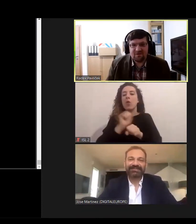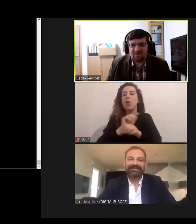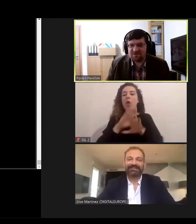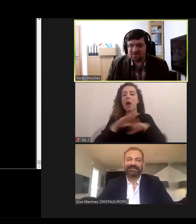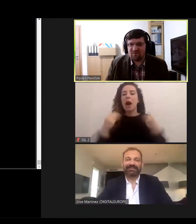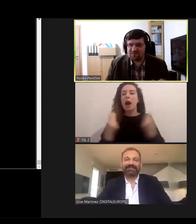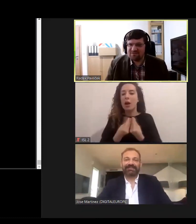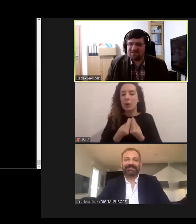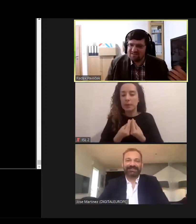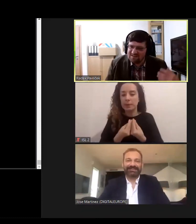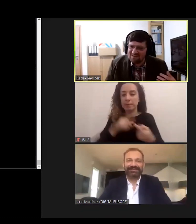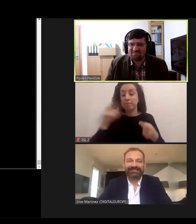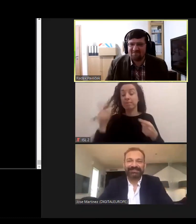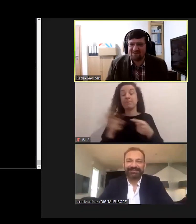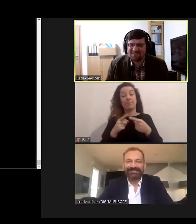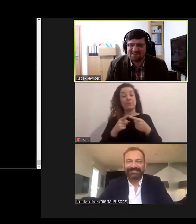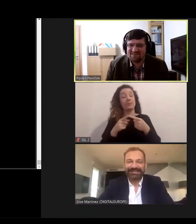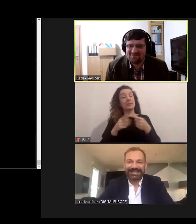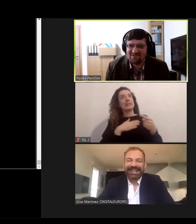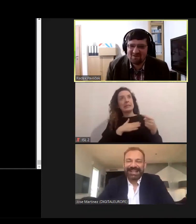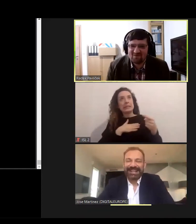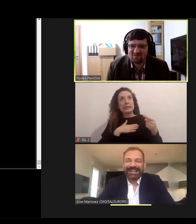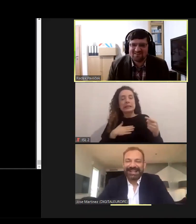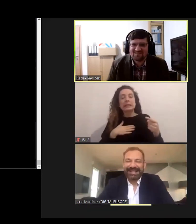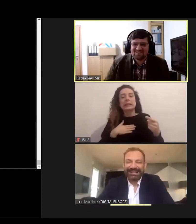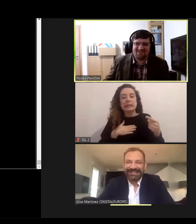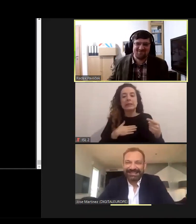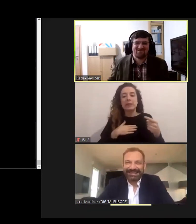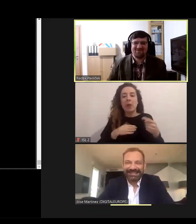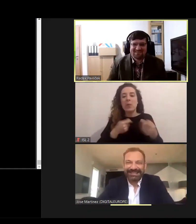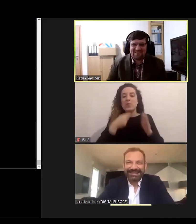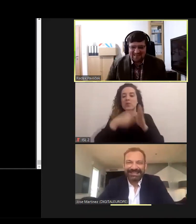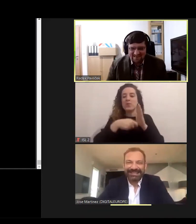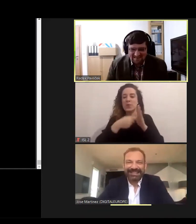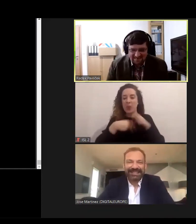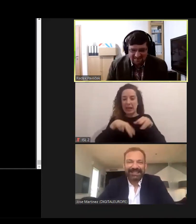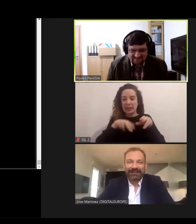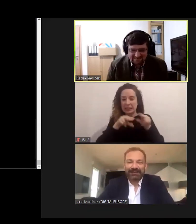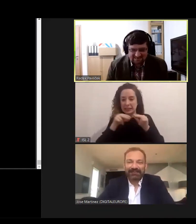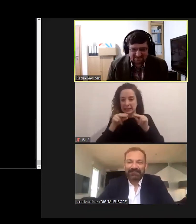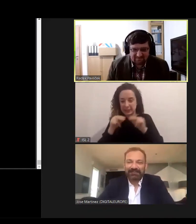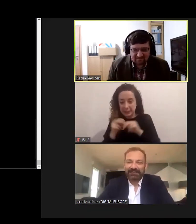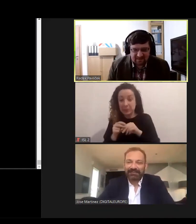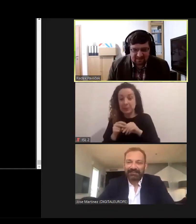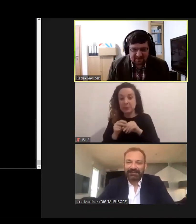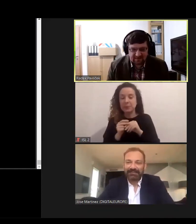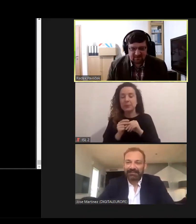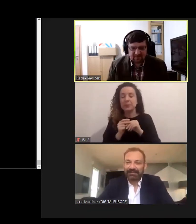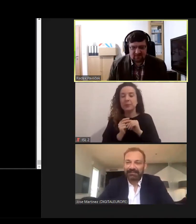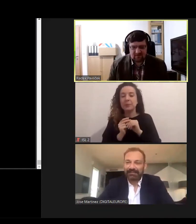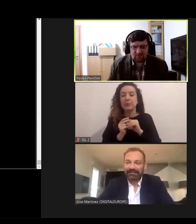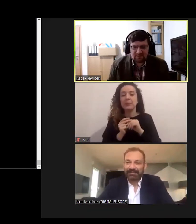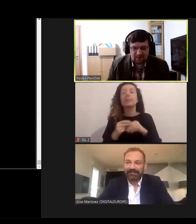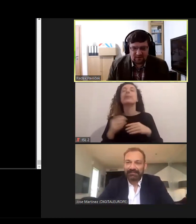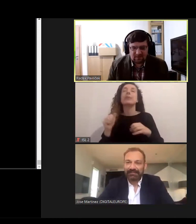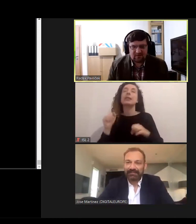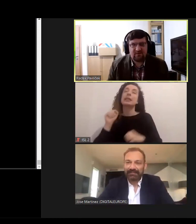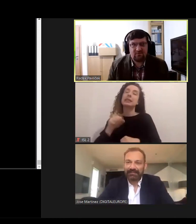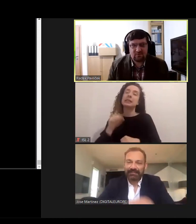to ask now or during the last session, during the last Q&A session, or you